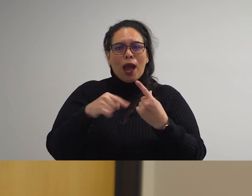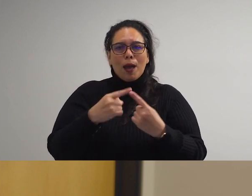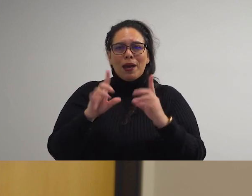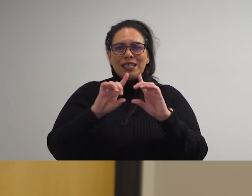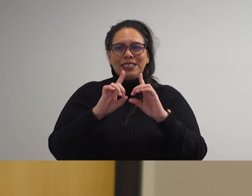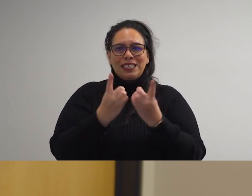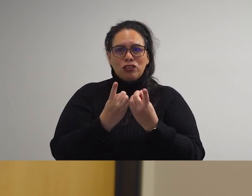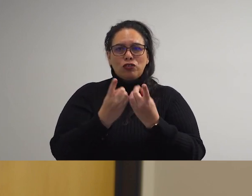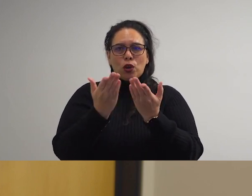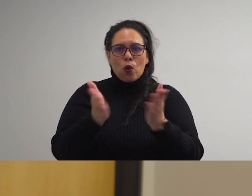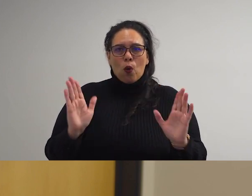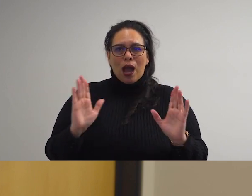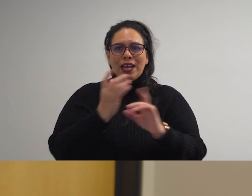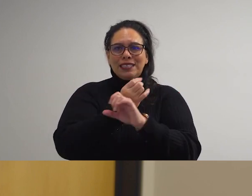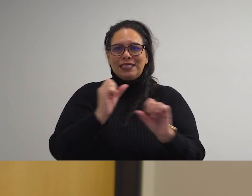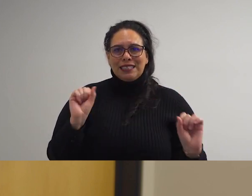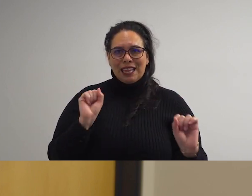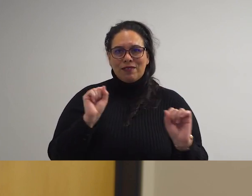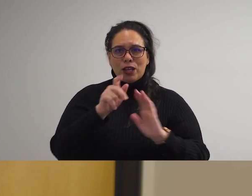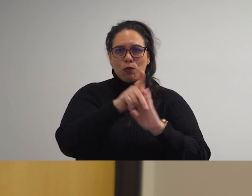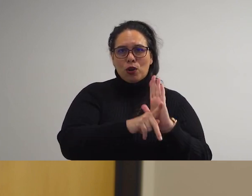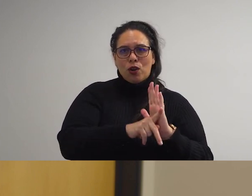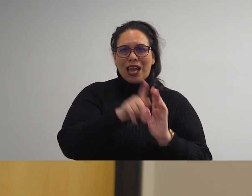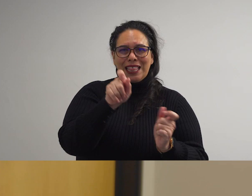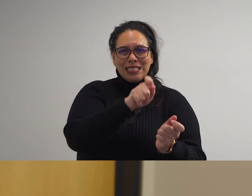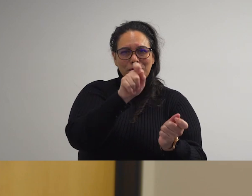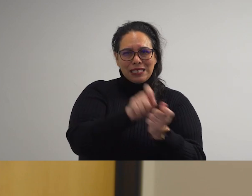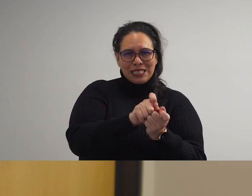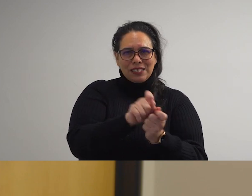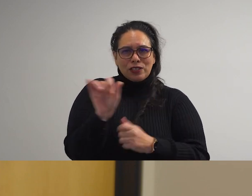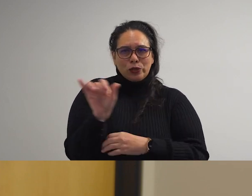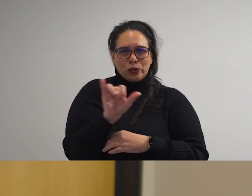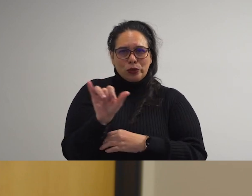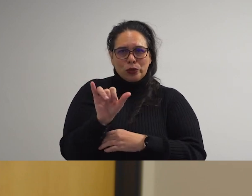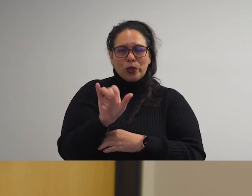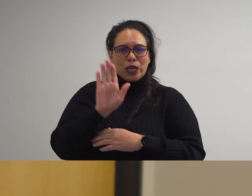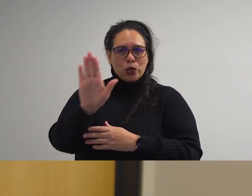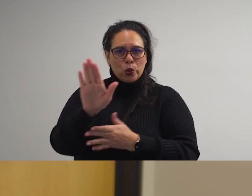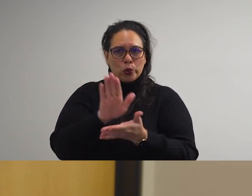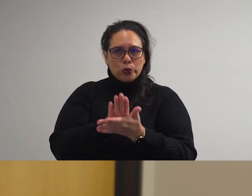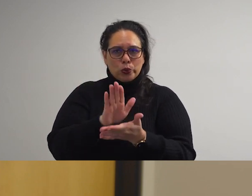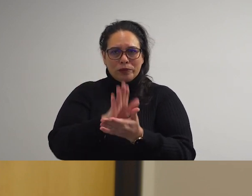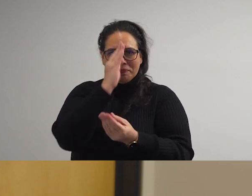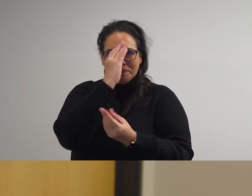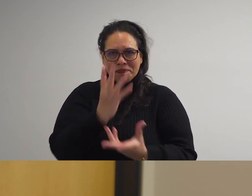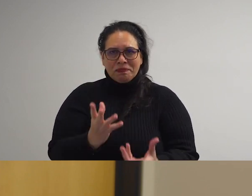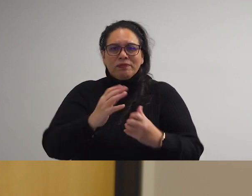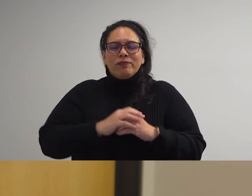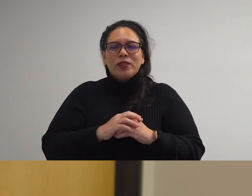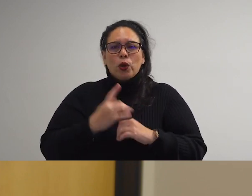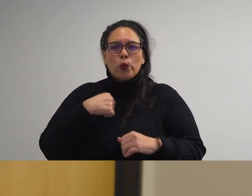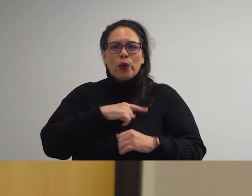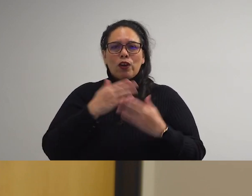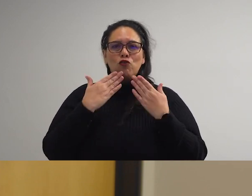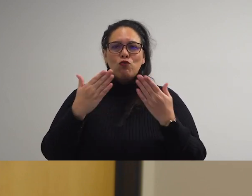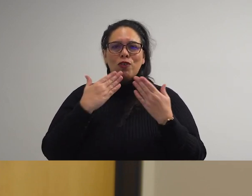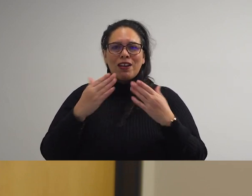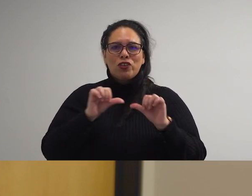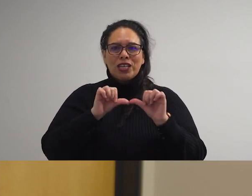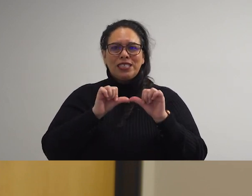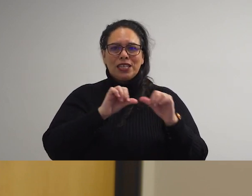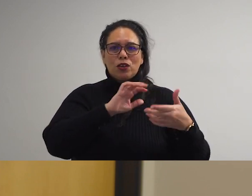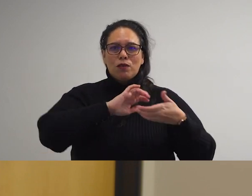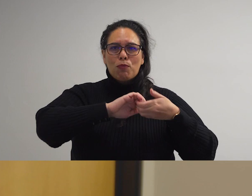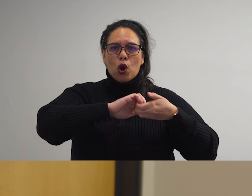the district-wide safety protocols and the specifics of those protocols in your own school. We are grateful for our